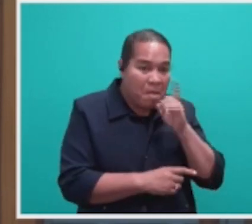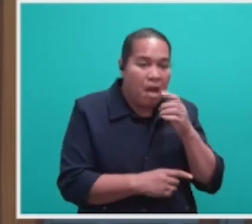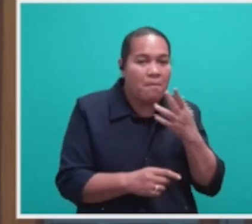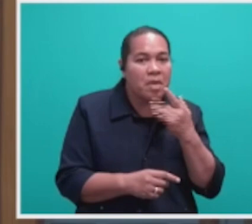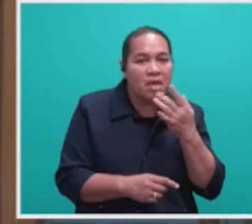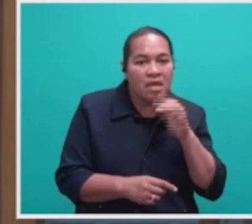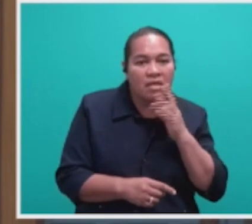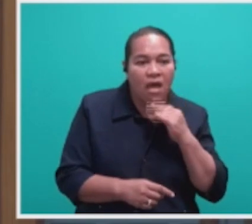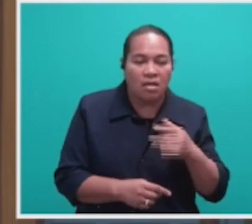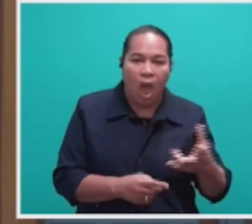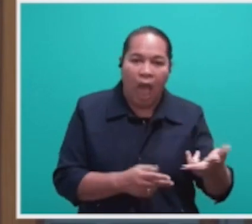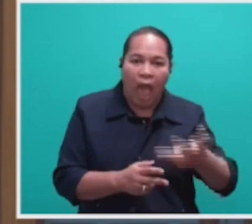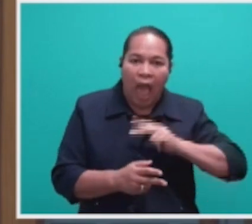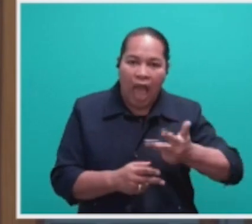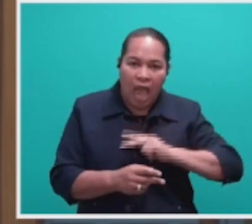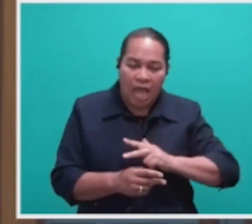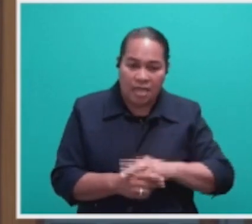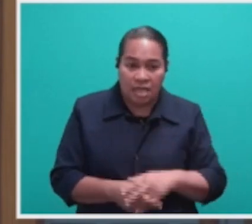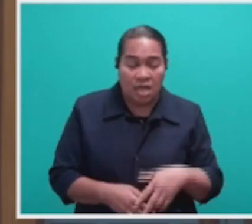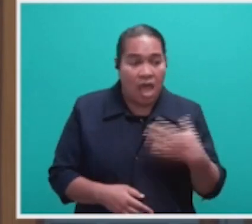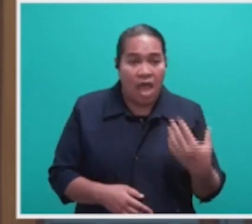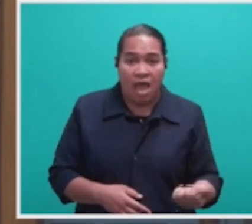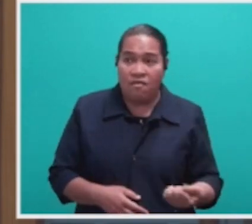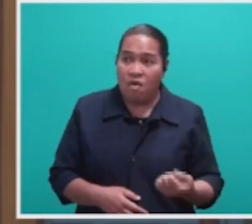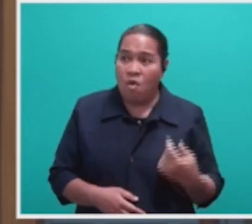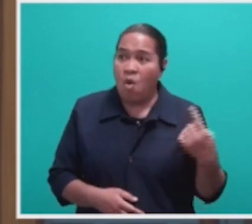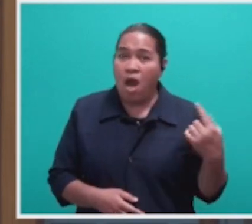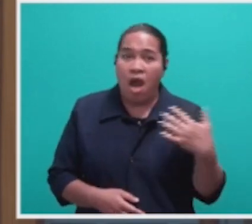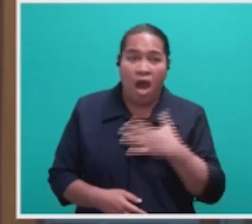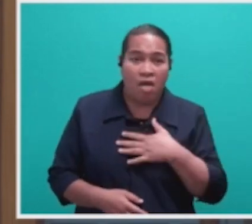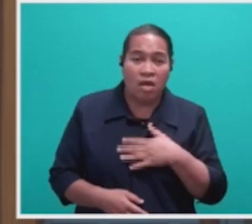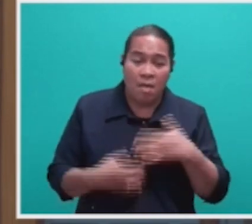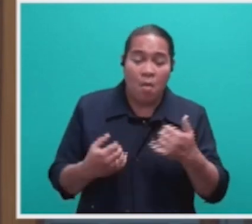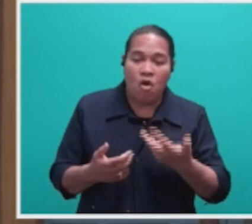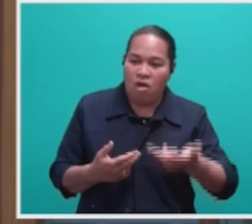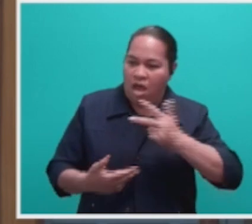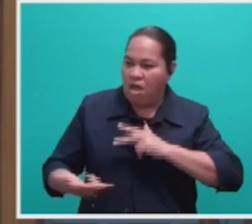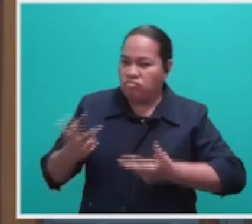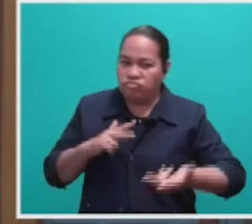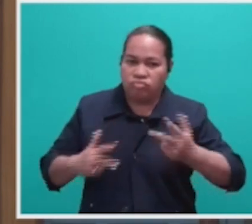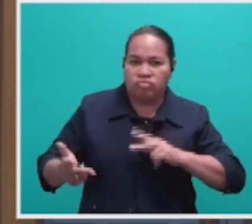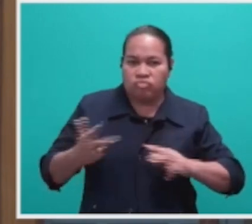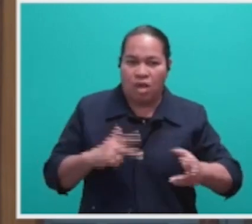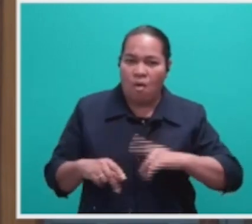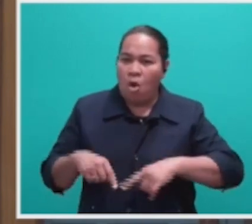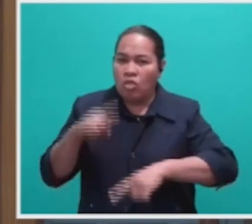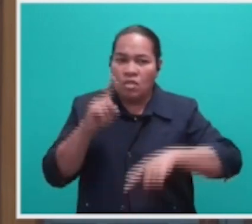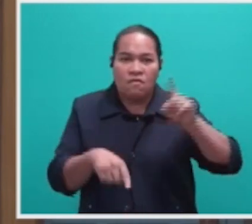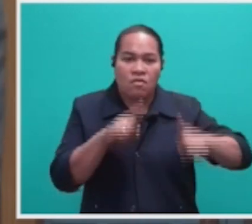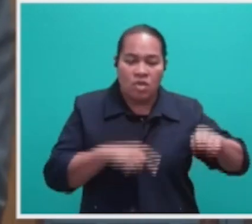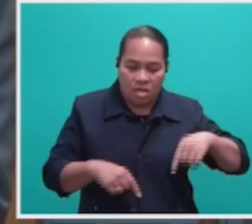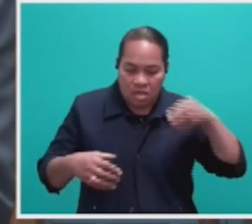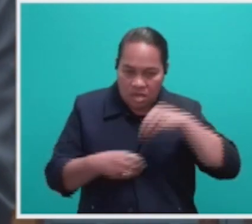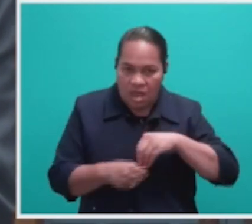agency. They had over 100 agents, Mr. Speaker, sir, recruiting people into the scheme across all divisions in